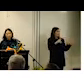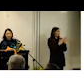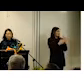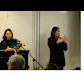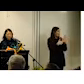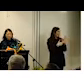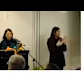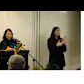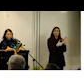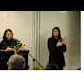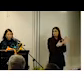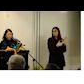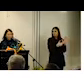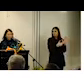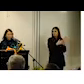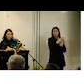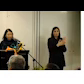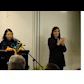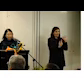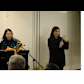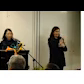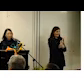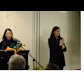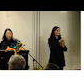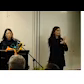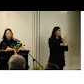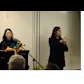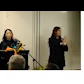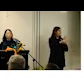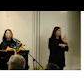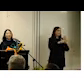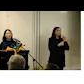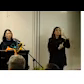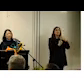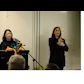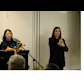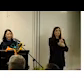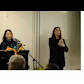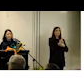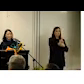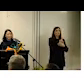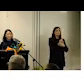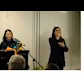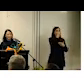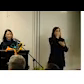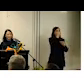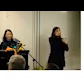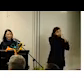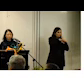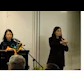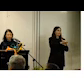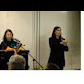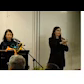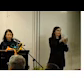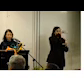channel. And when the ion channel opens, negatively charged inhibitory chloride ions then is able to enter from the outside